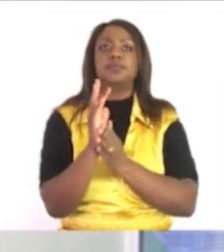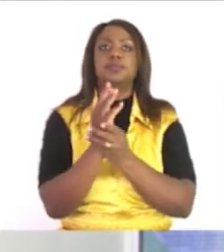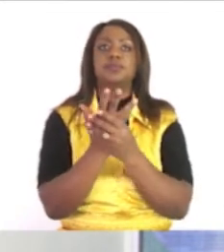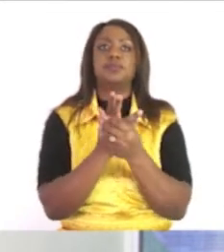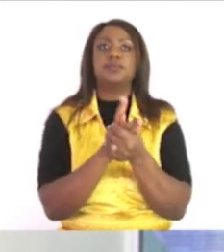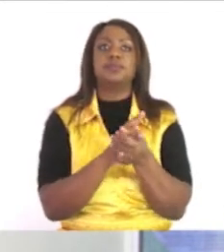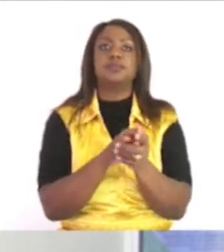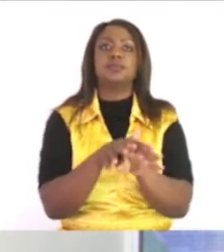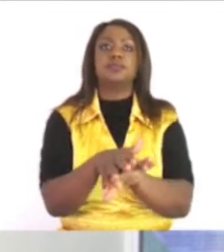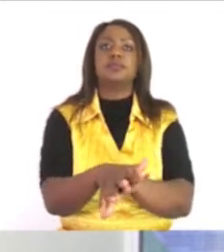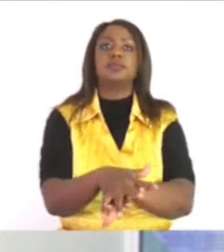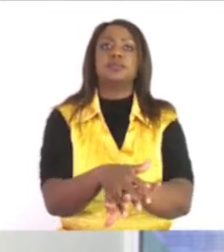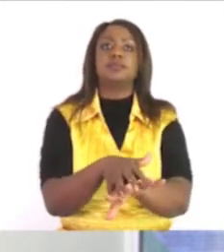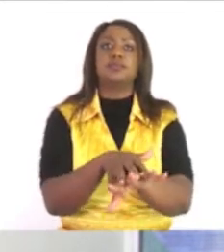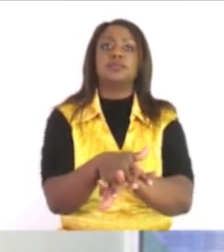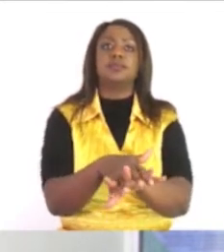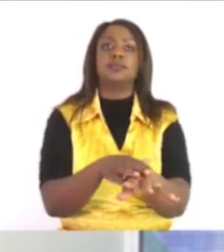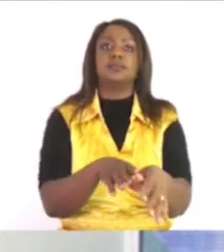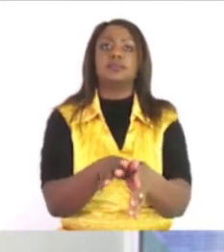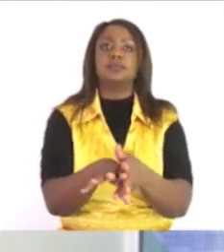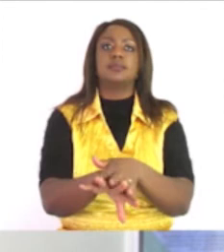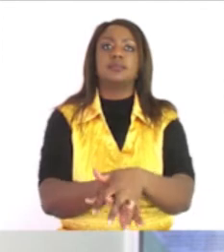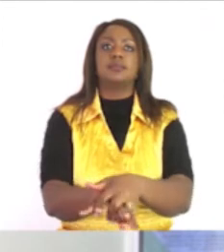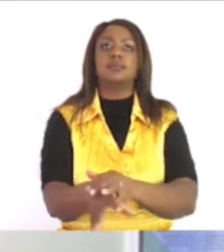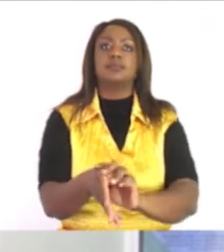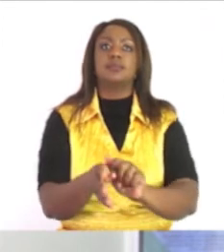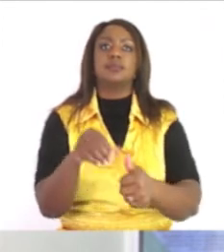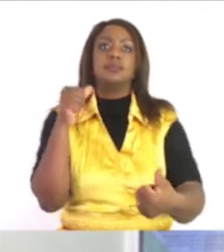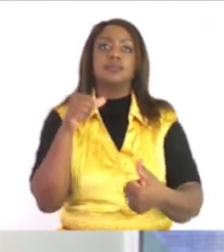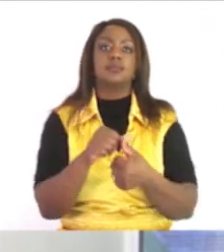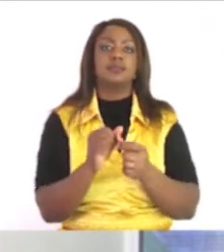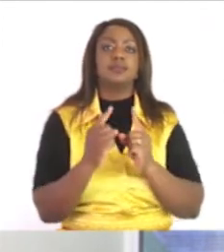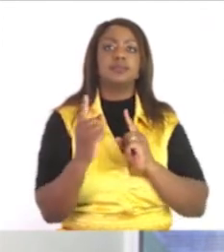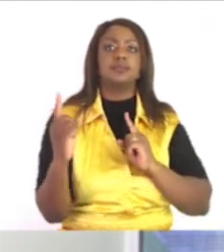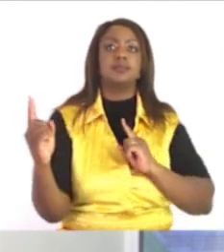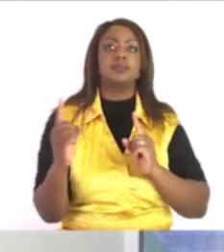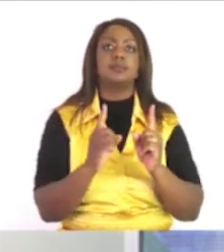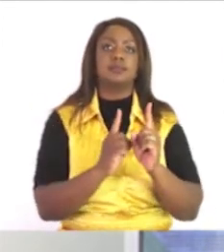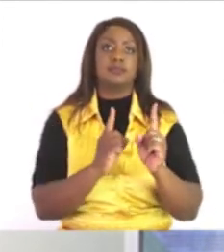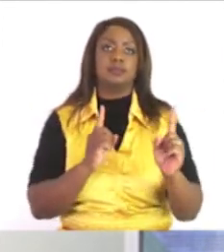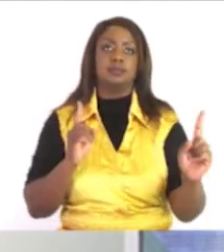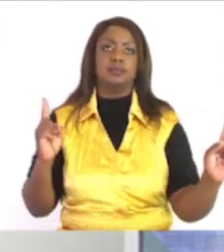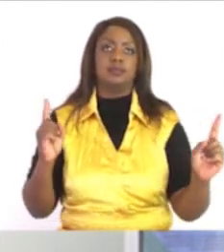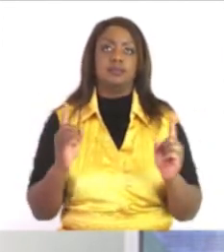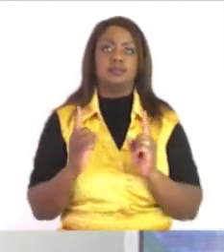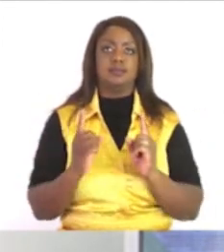Rub in your palms between your fingers. Keep your distance. Clarice, please.